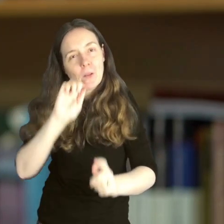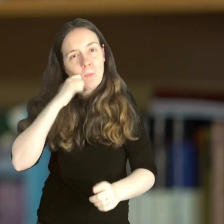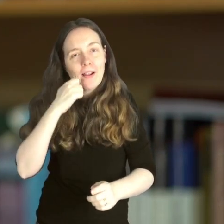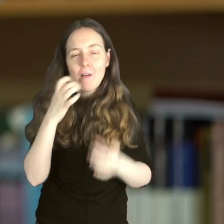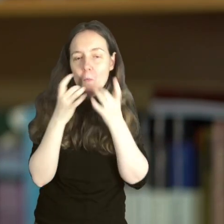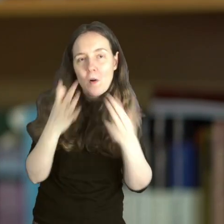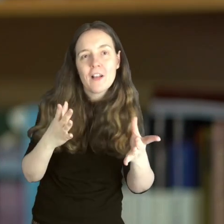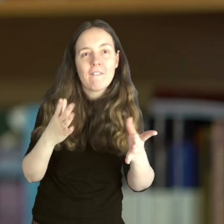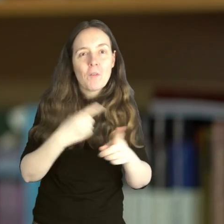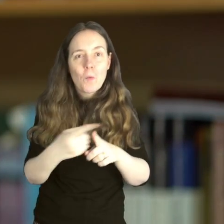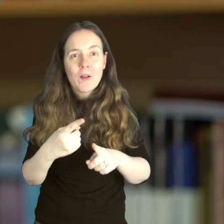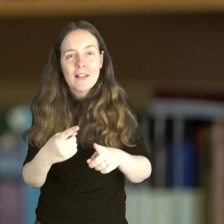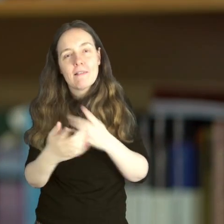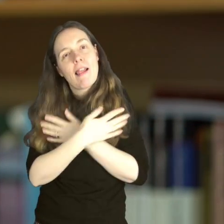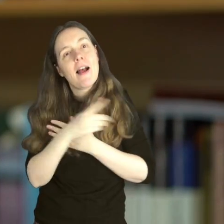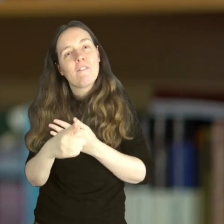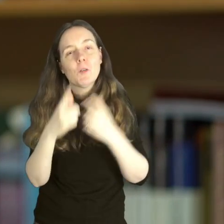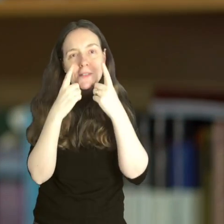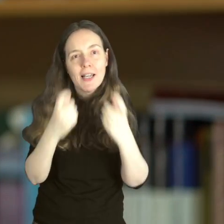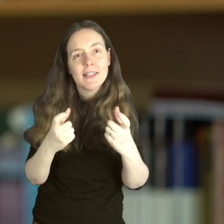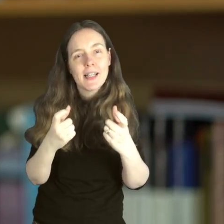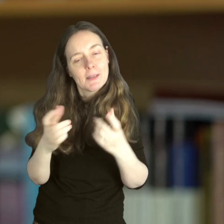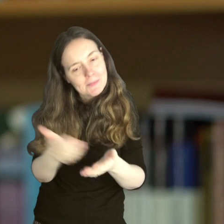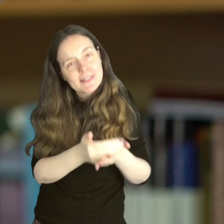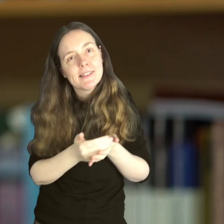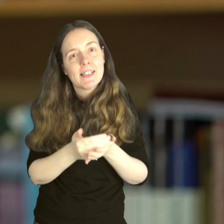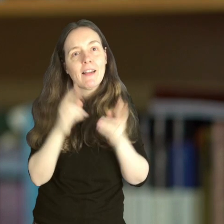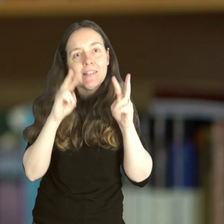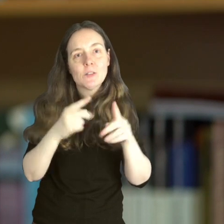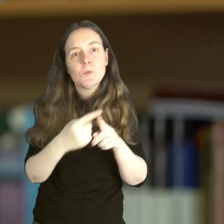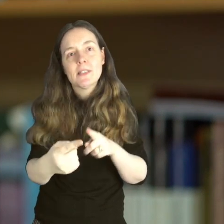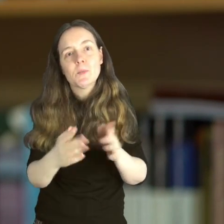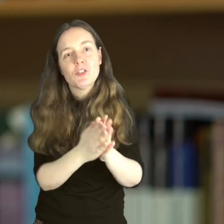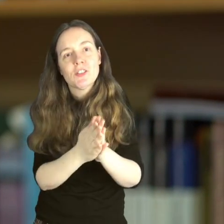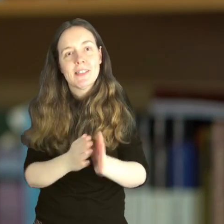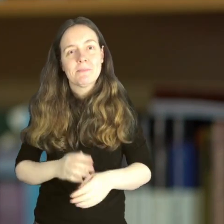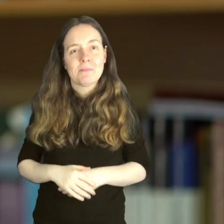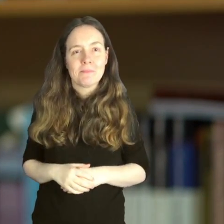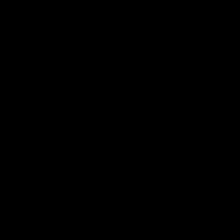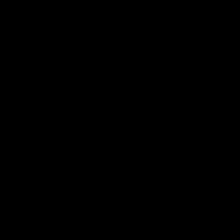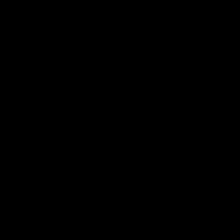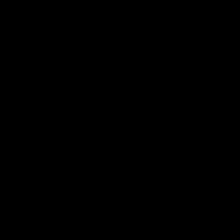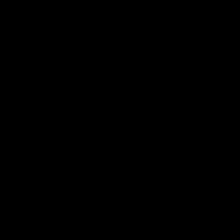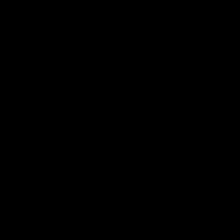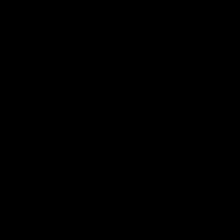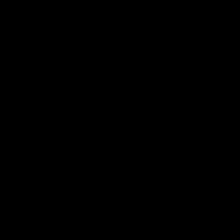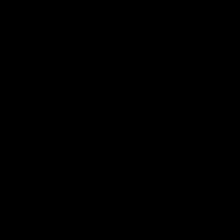a wonderful week, church. We love you. Take care. Stay safe. And we'll see you next Sunday.